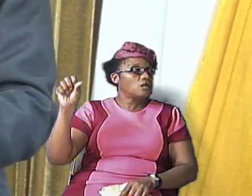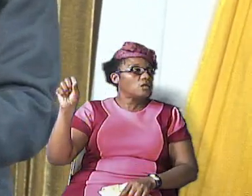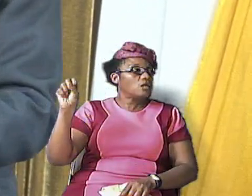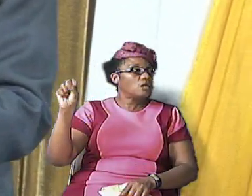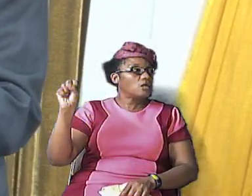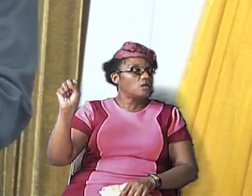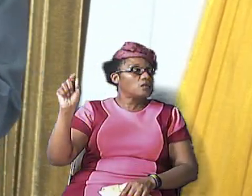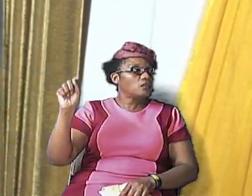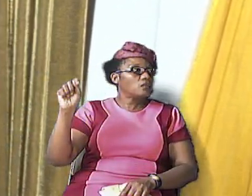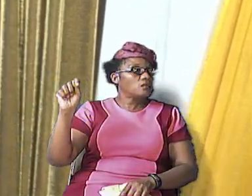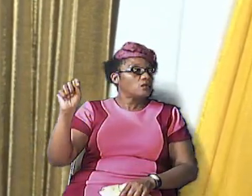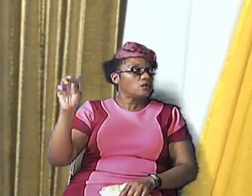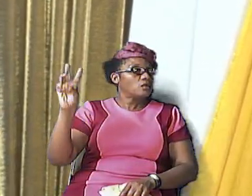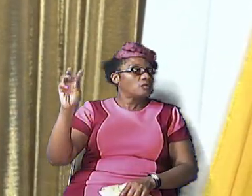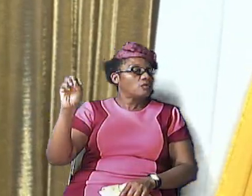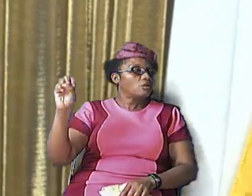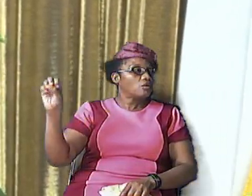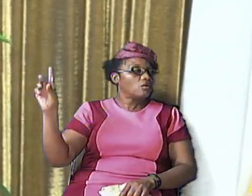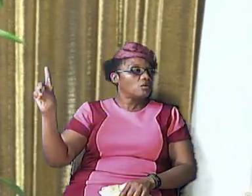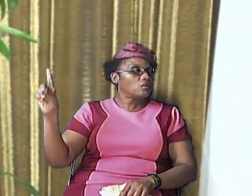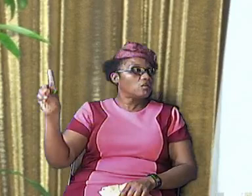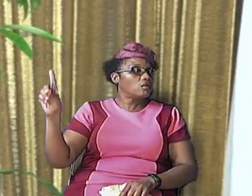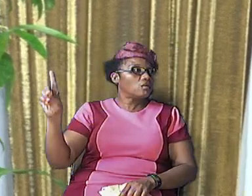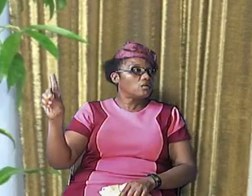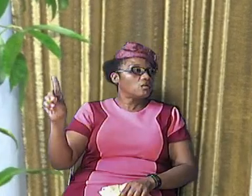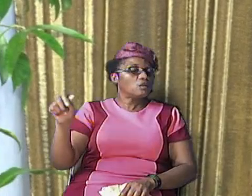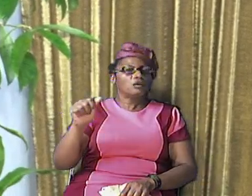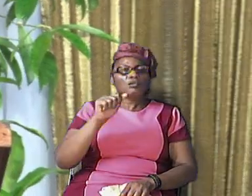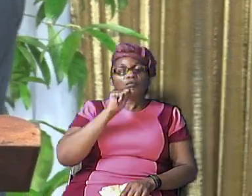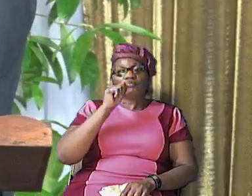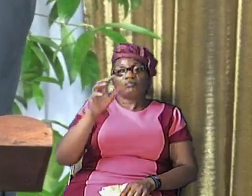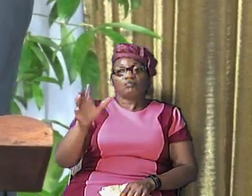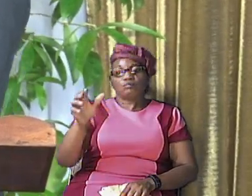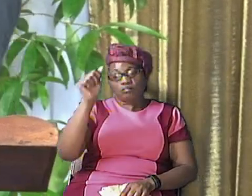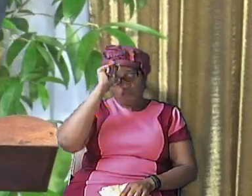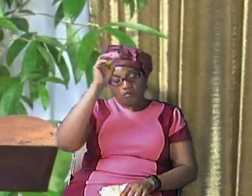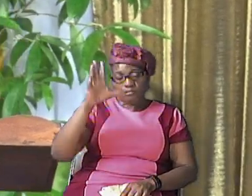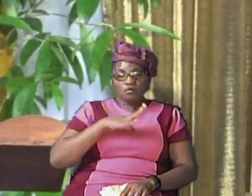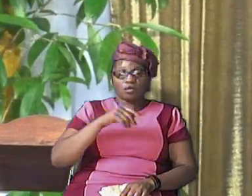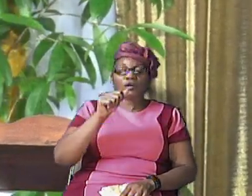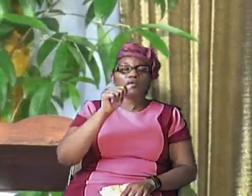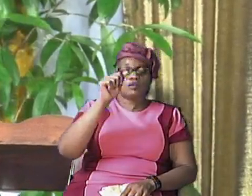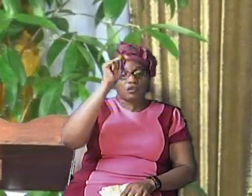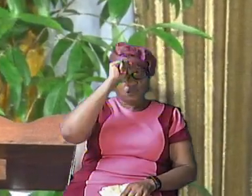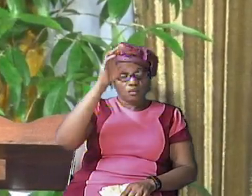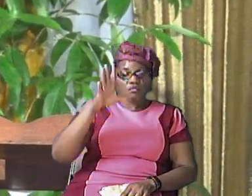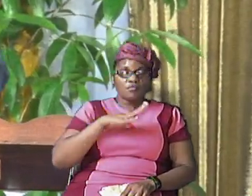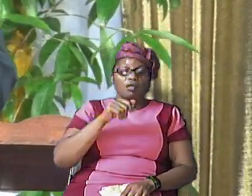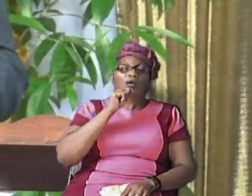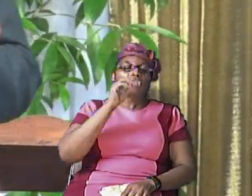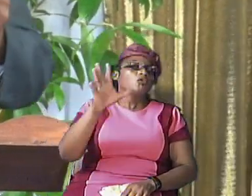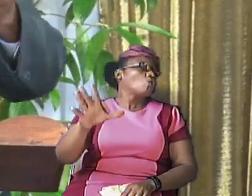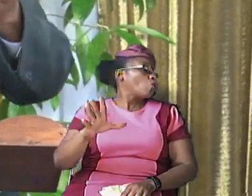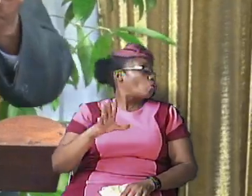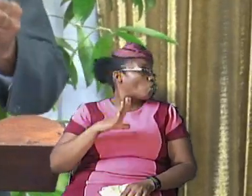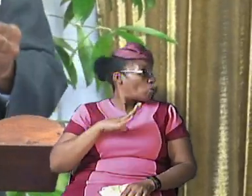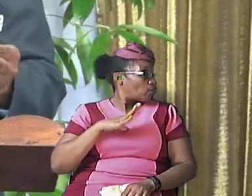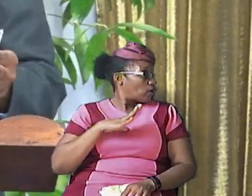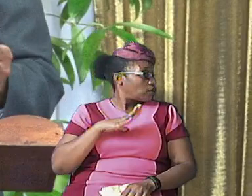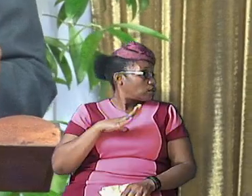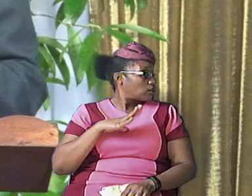amen, Geneva Williams, Joel Brown, Adriana Ware, Patricia Taylor.